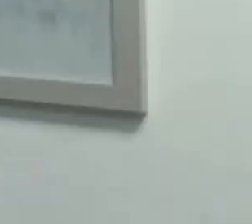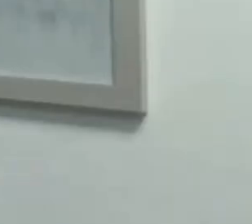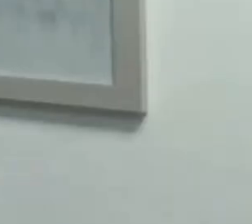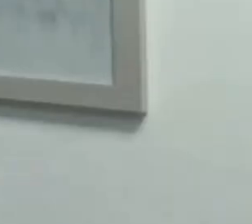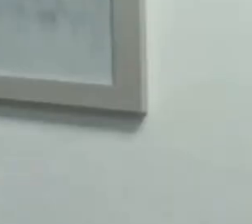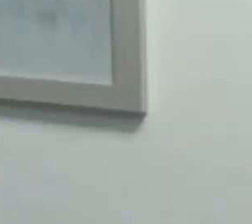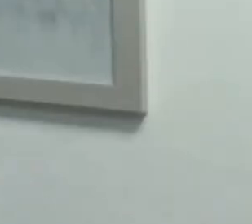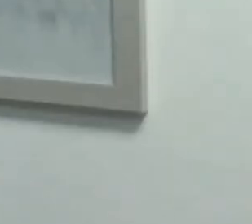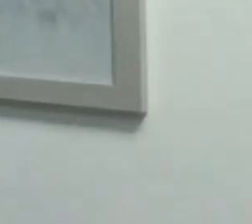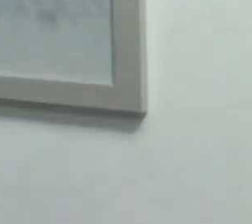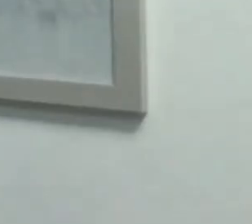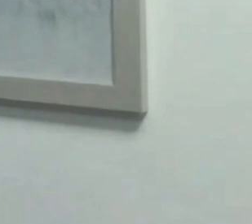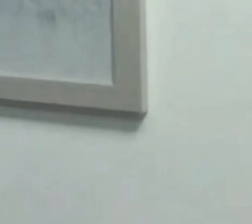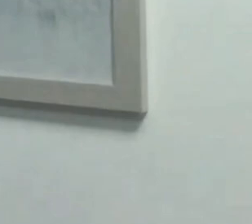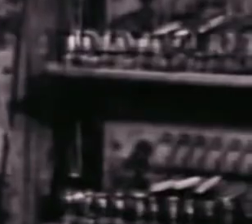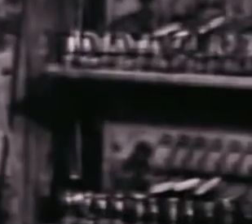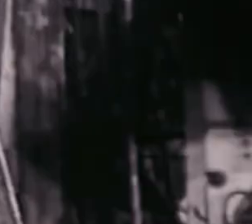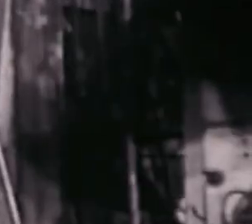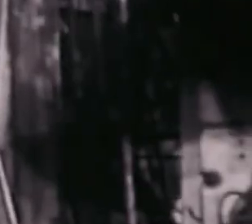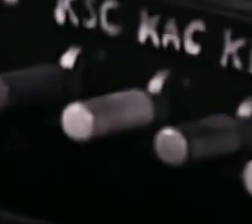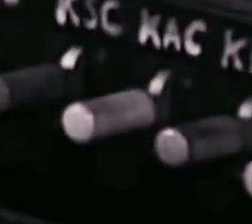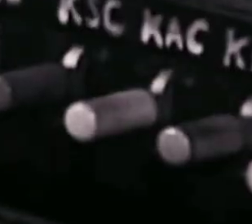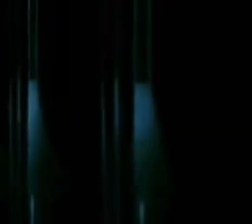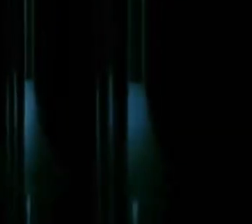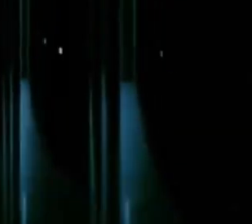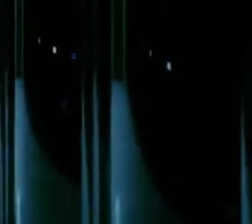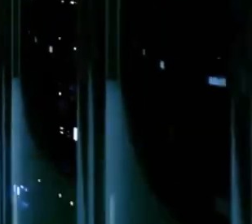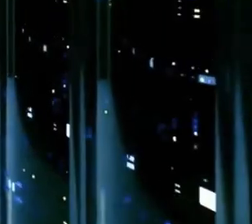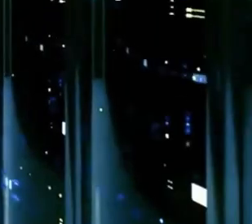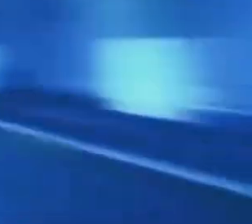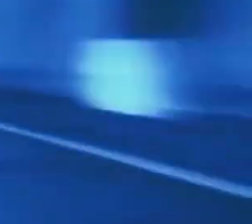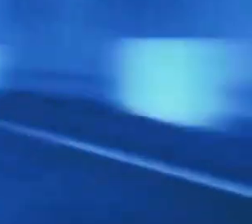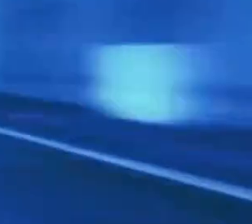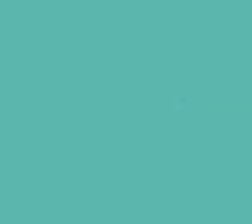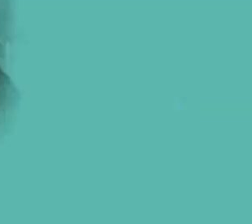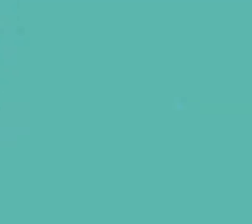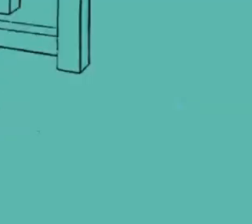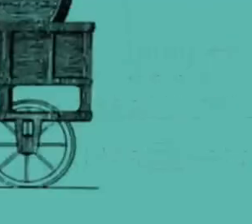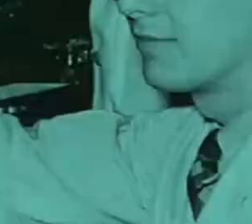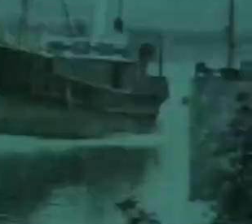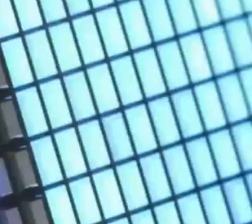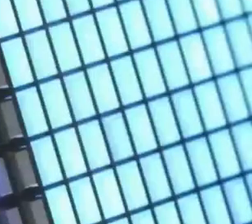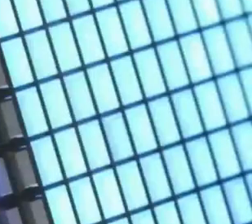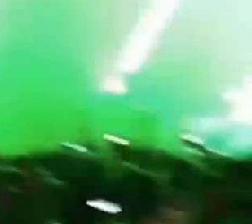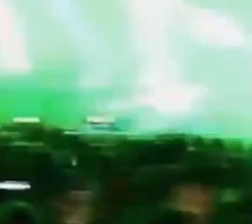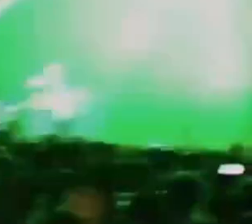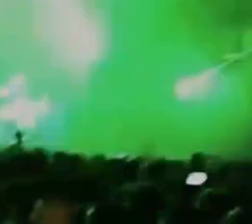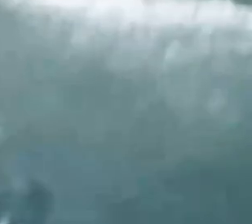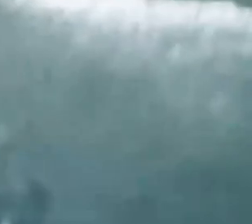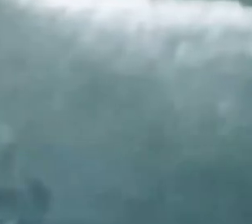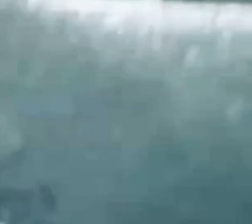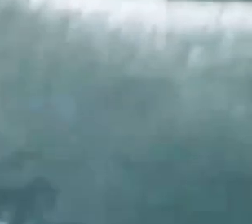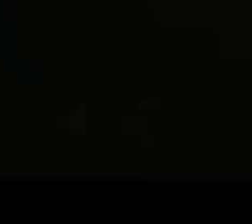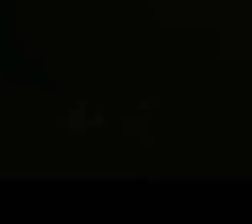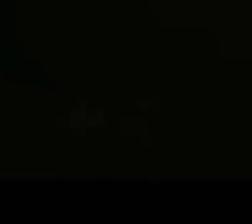So as we look to build back from the pandemic, this city region wants to build back stronger, but also fairer. We want to be a